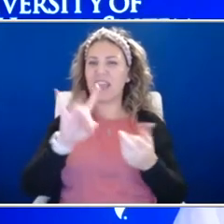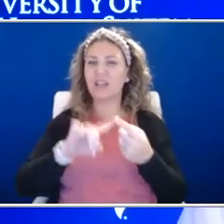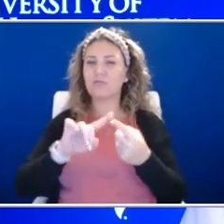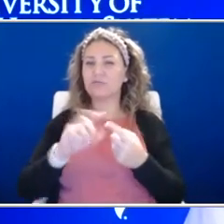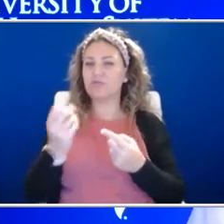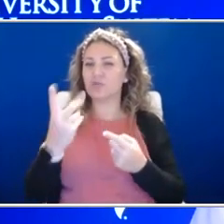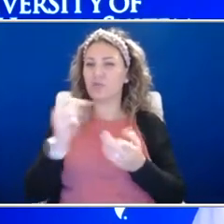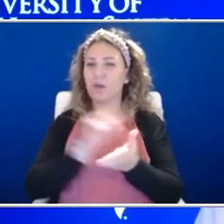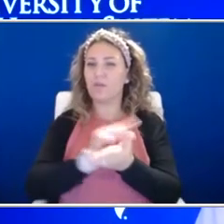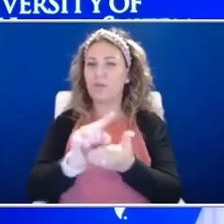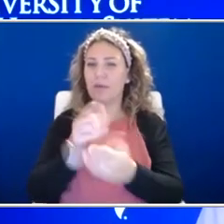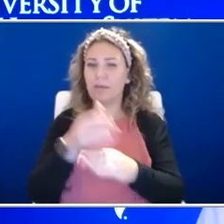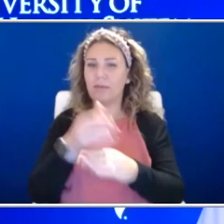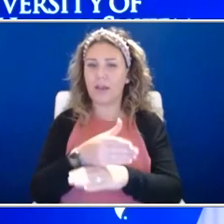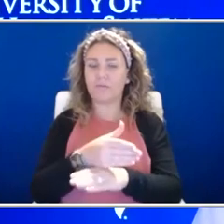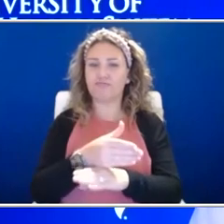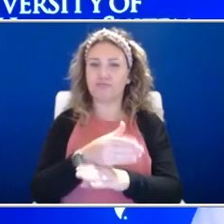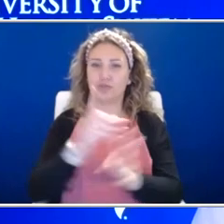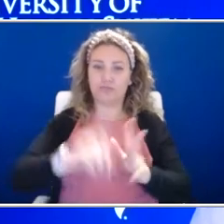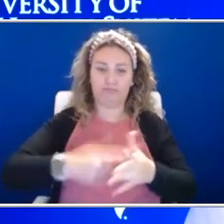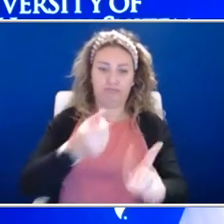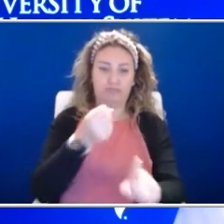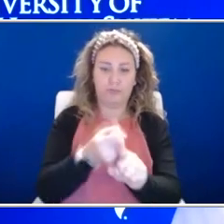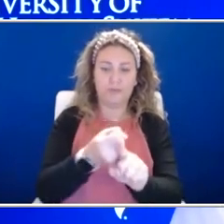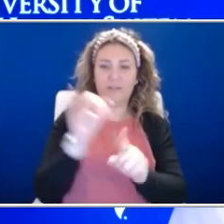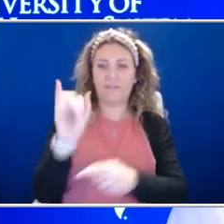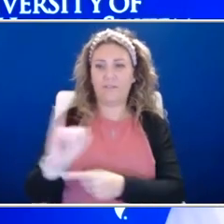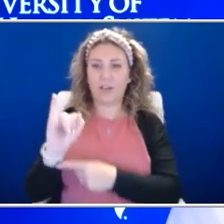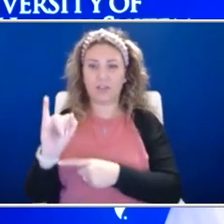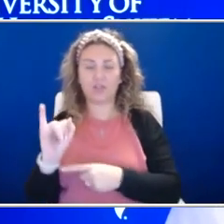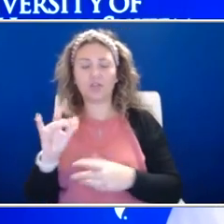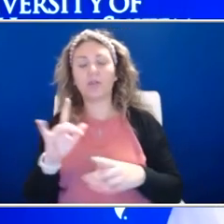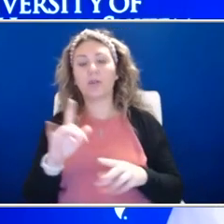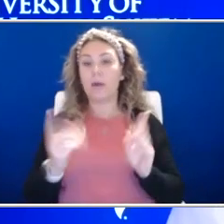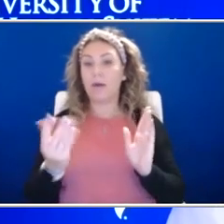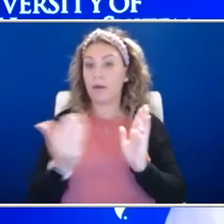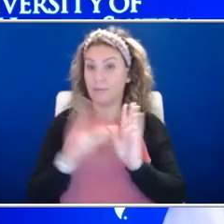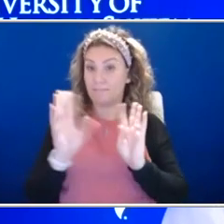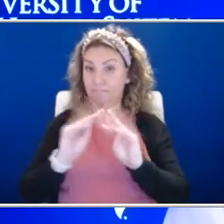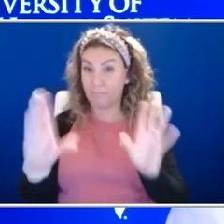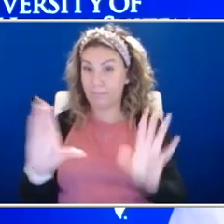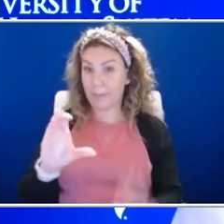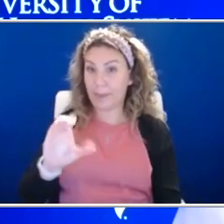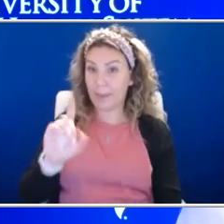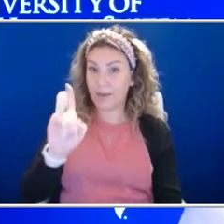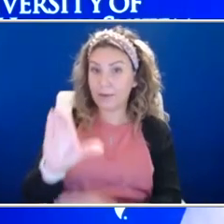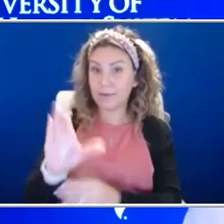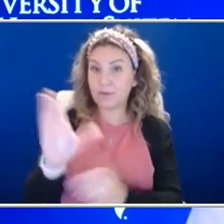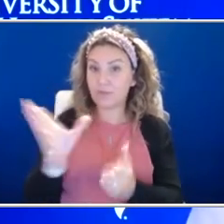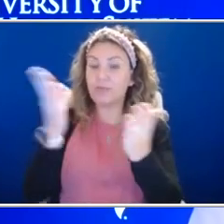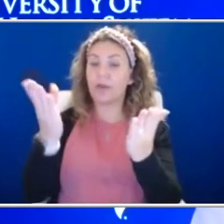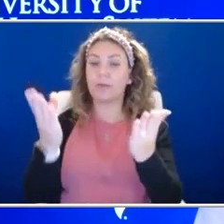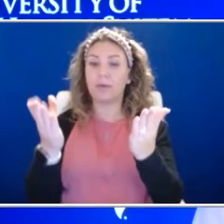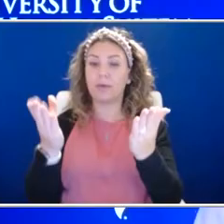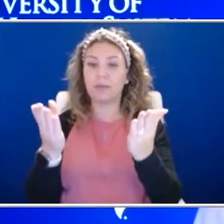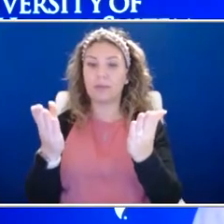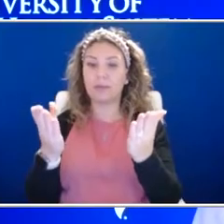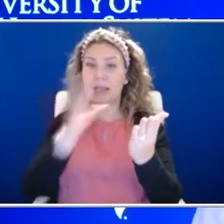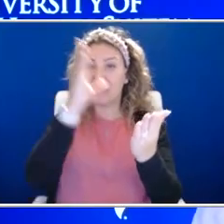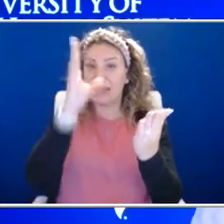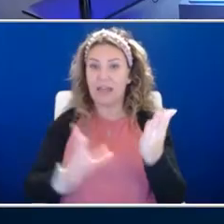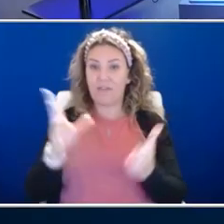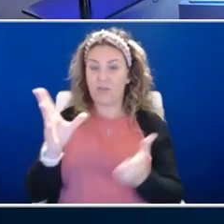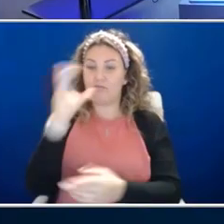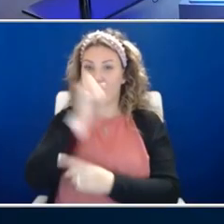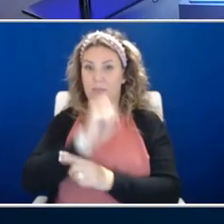acute infection is probably reasonable. But again, let's be clear, the CDC recommendations would be never miss an opportunity to vaccinate.